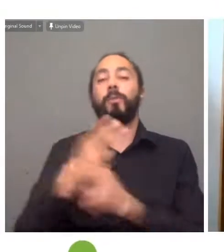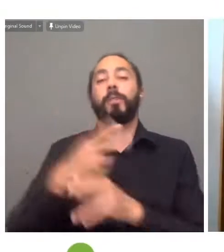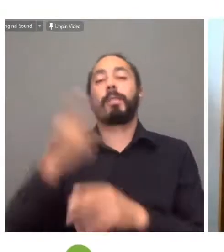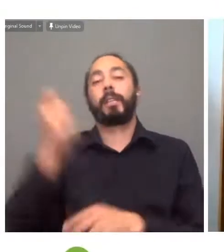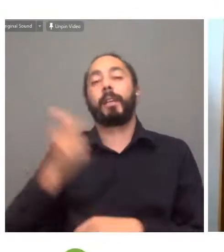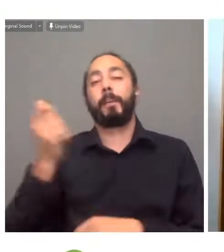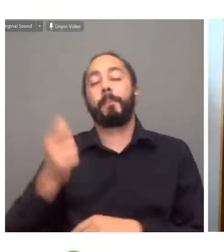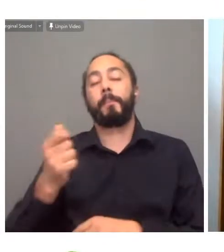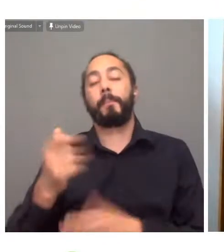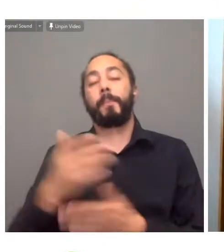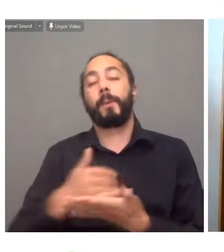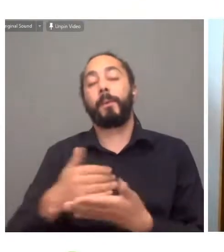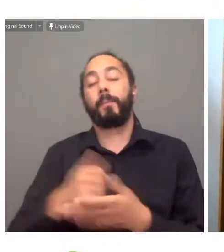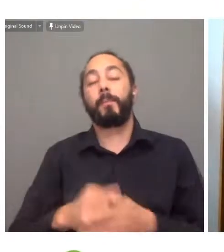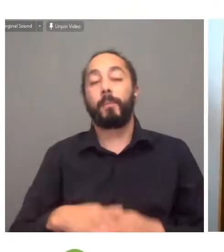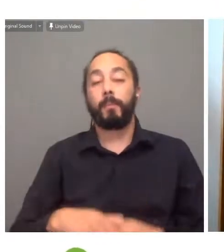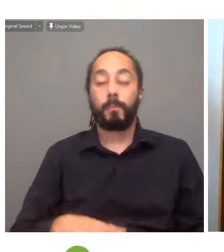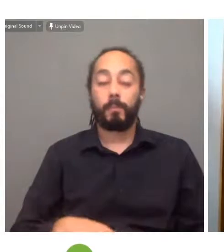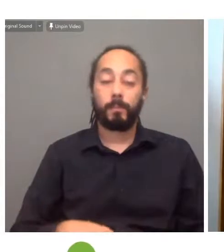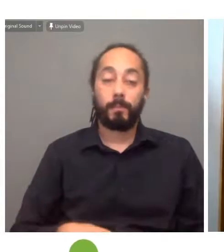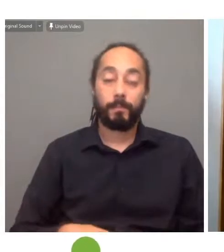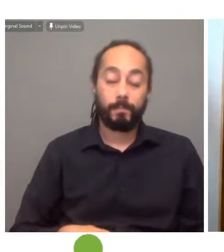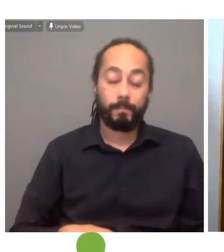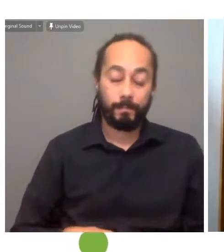I touched on that earlier on.